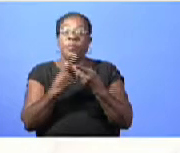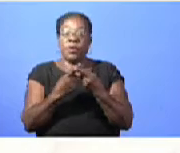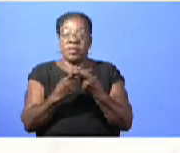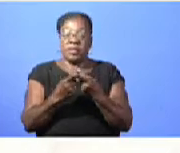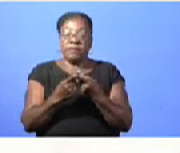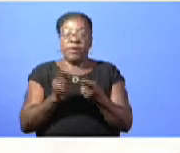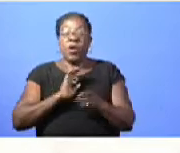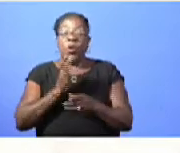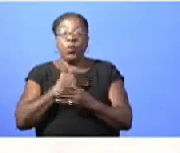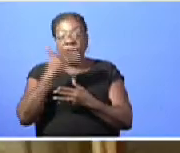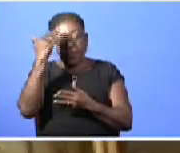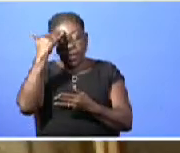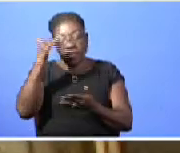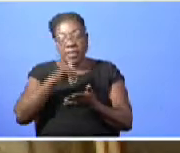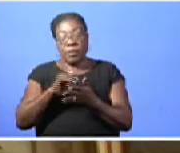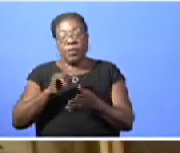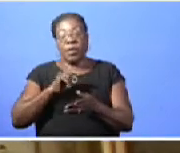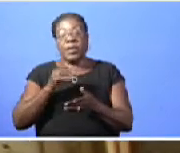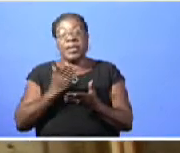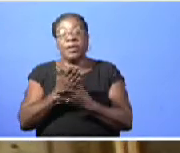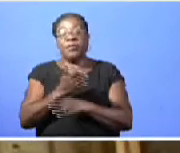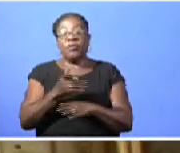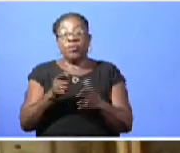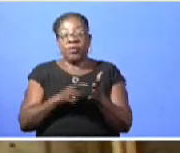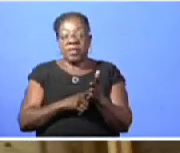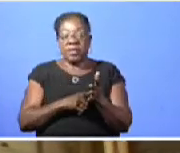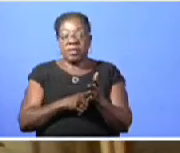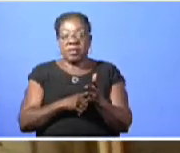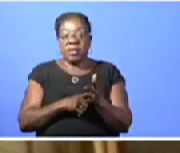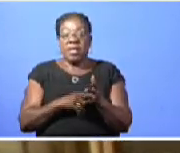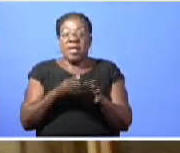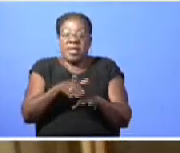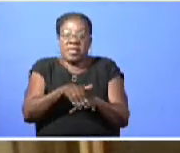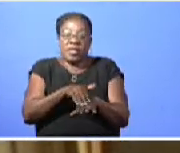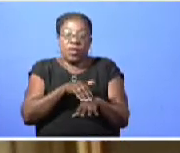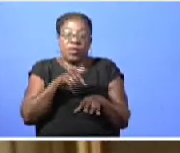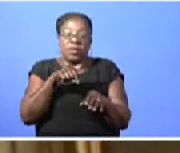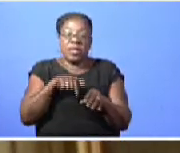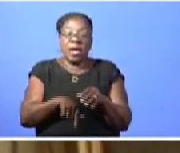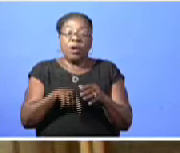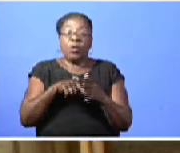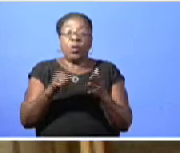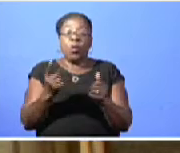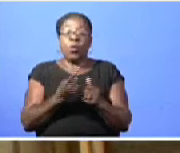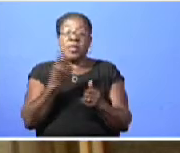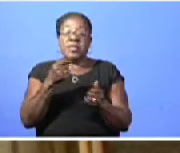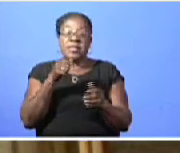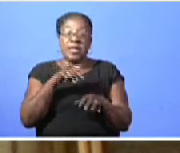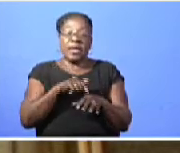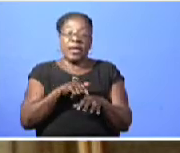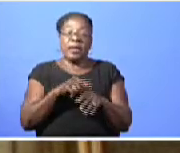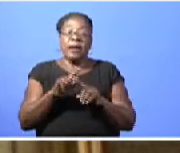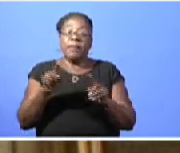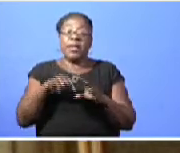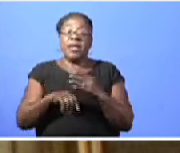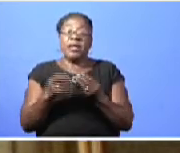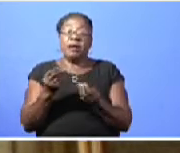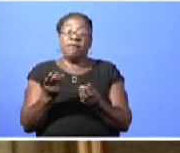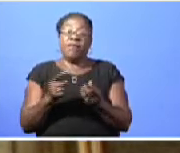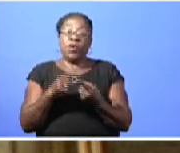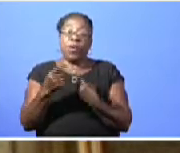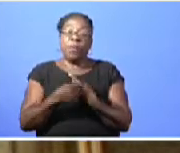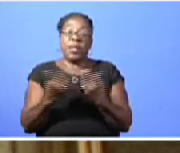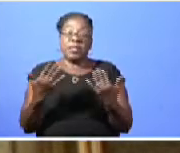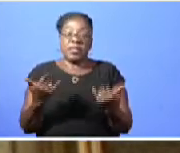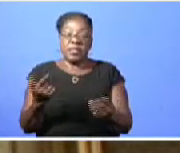this. So we're pretty positive. Expected to slow down once again in a few months' time, but hopefully we should have other products on board